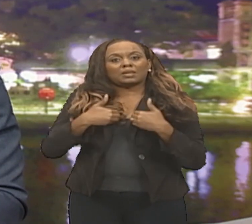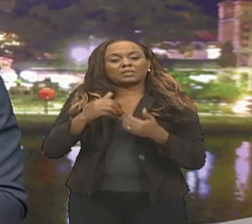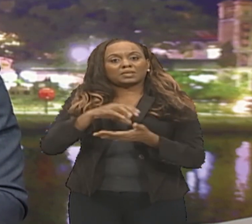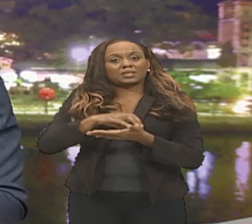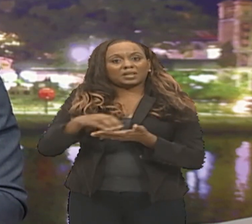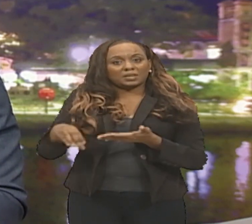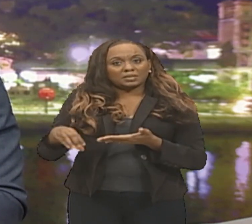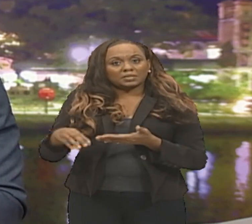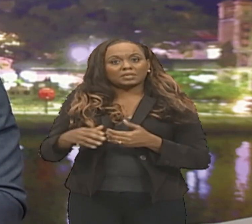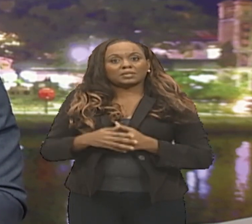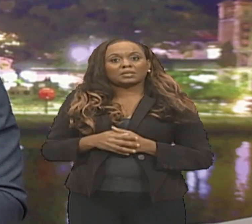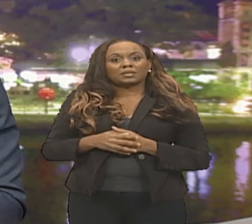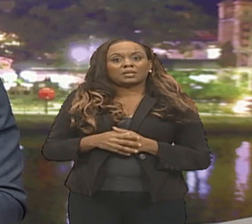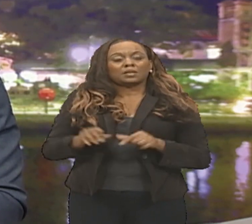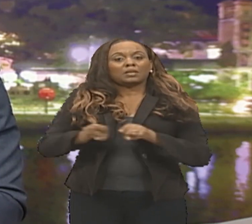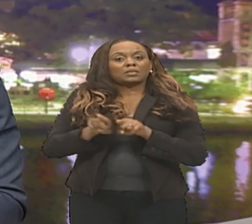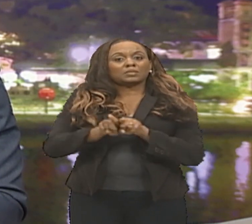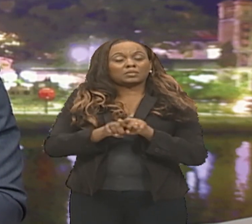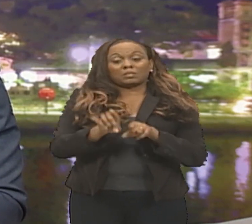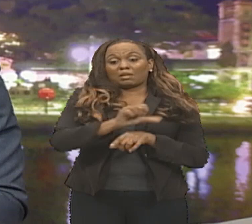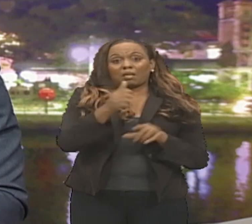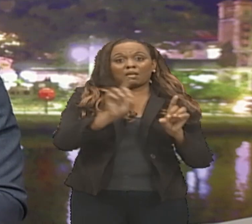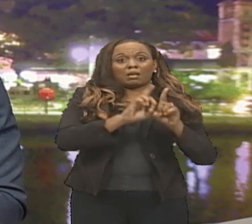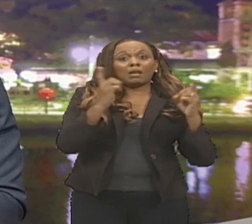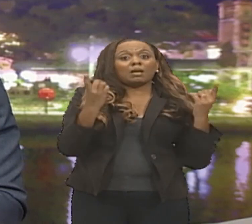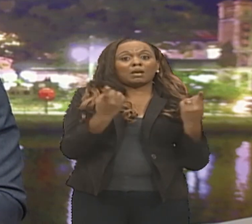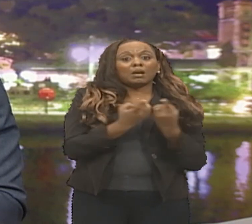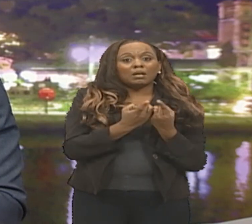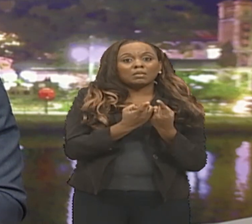Woodruff says the process for other departmental posts